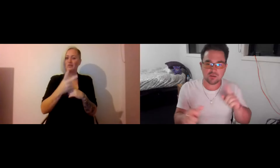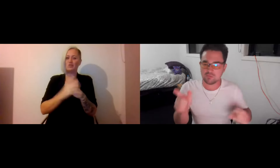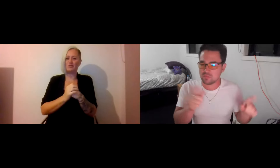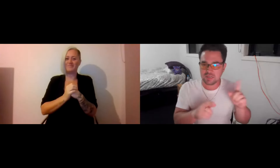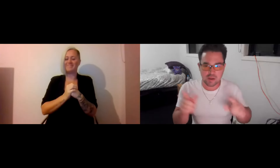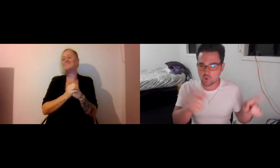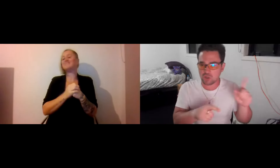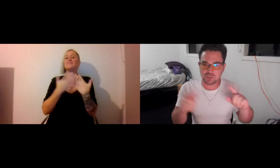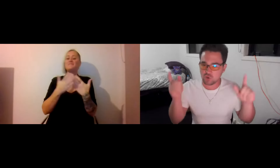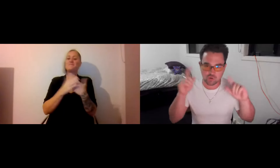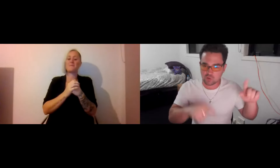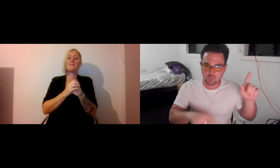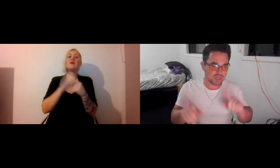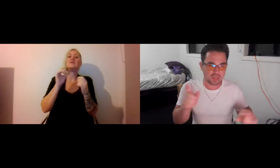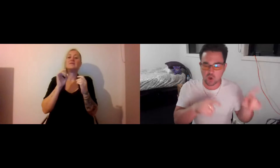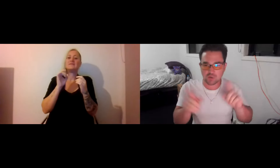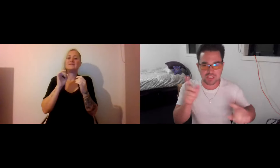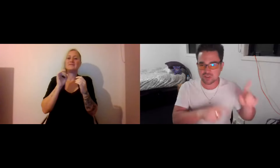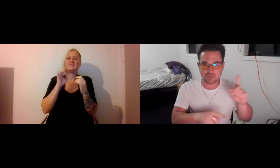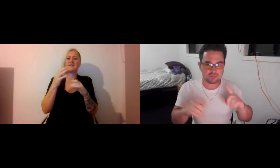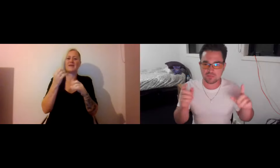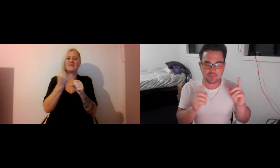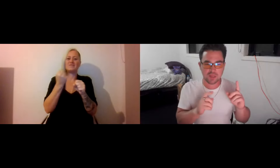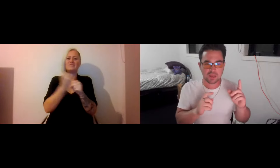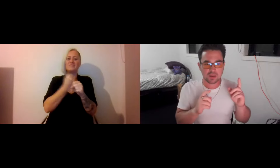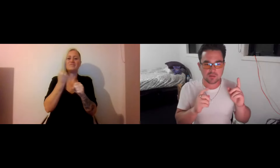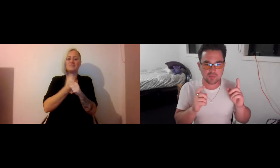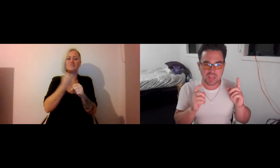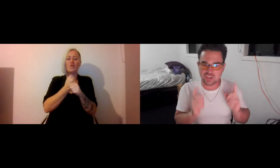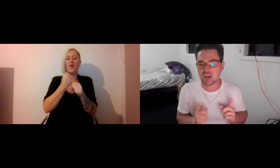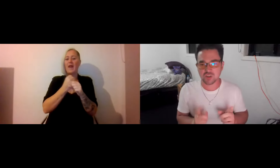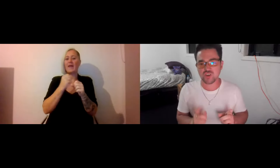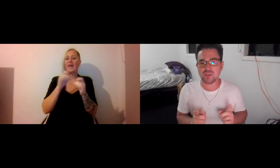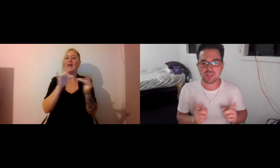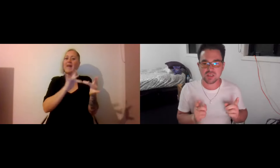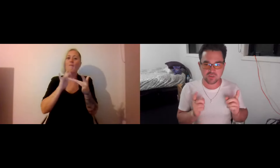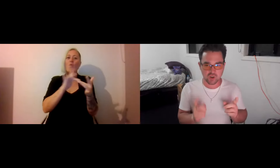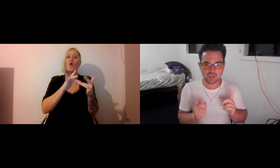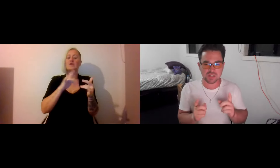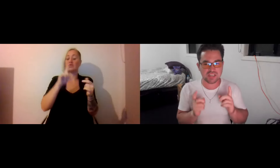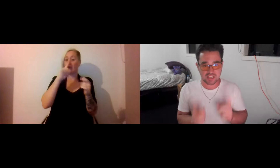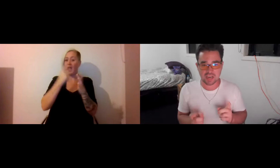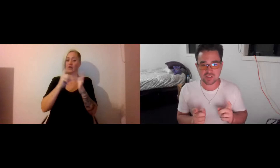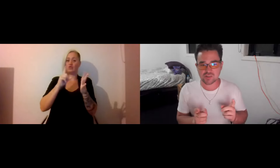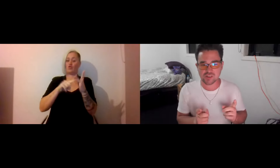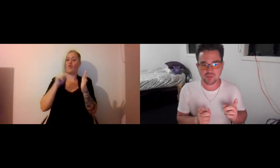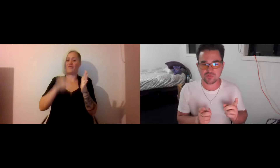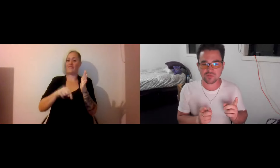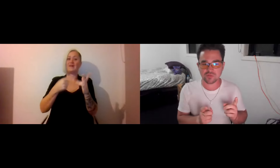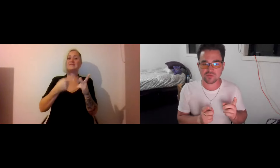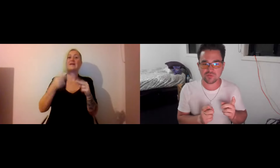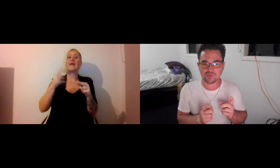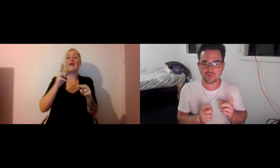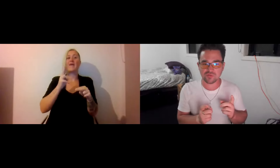creating networks, neural network and correlation. And you can't do this if you're constantly doubting